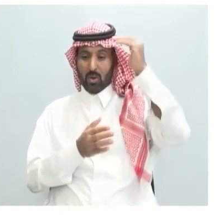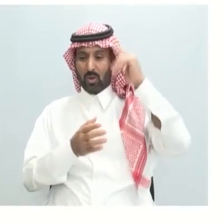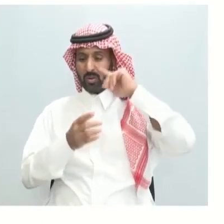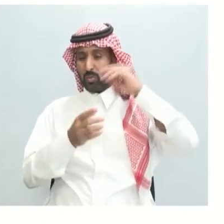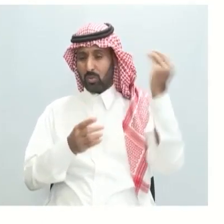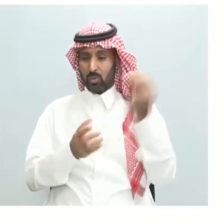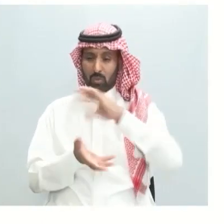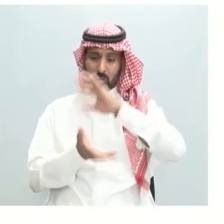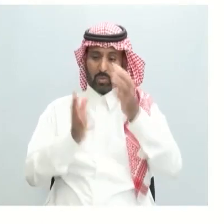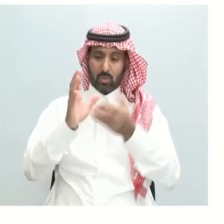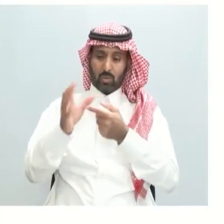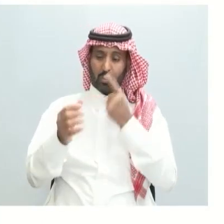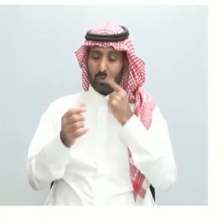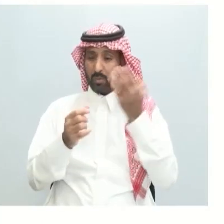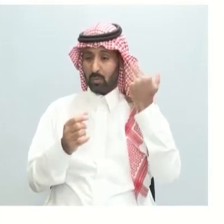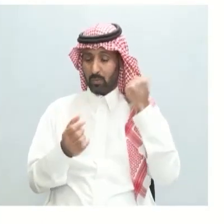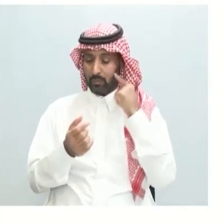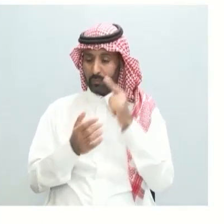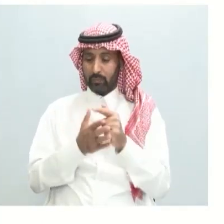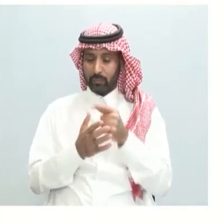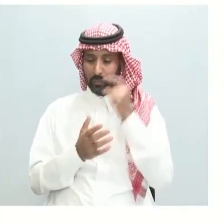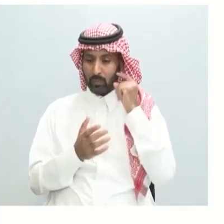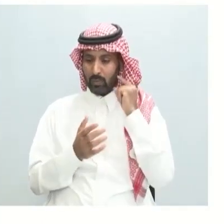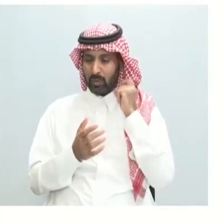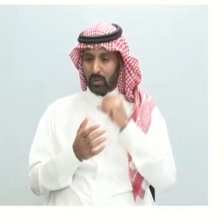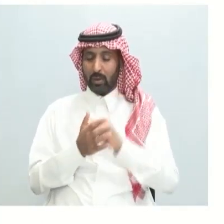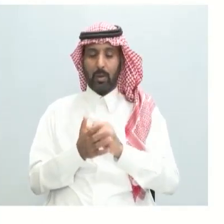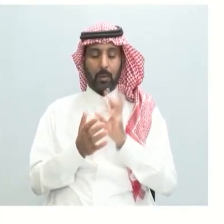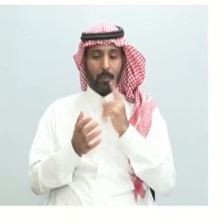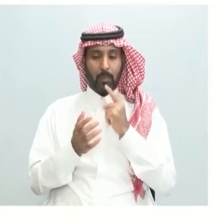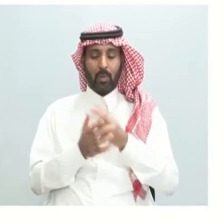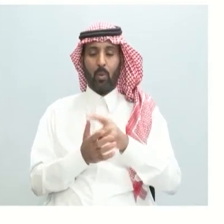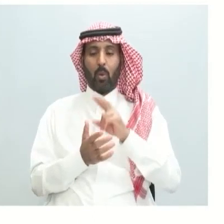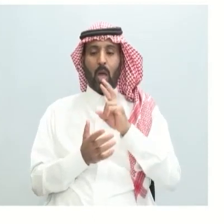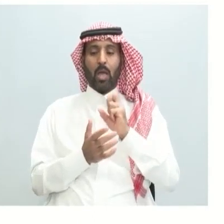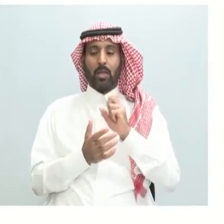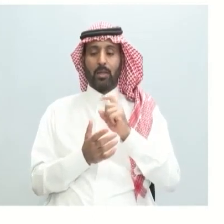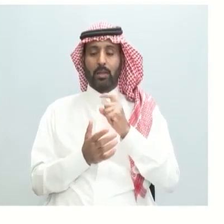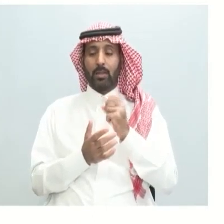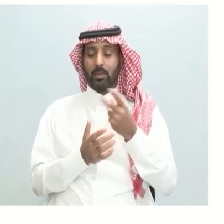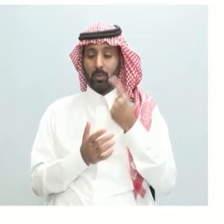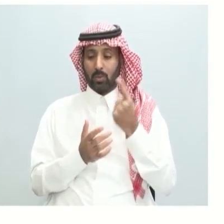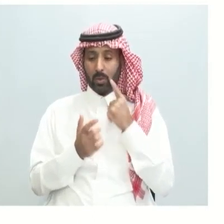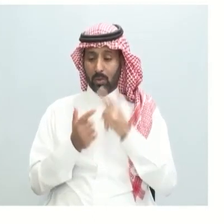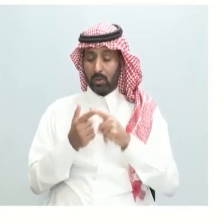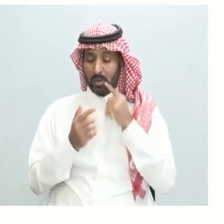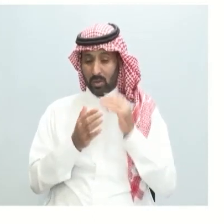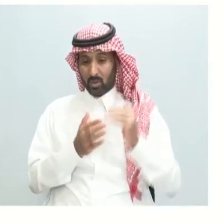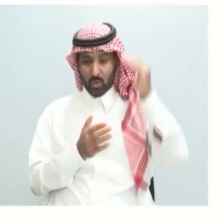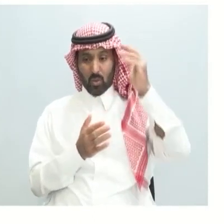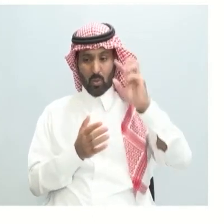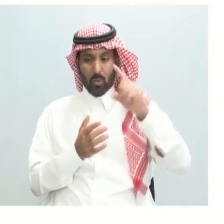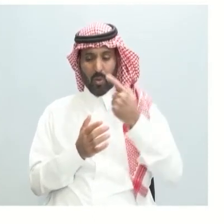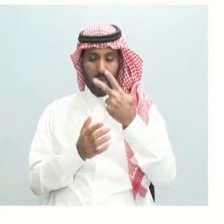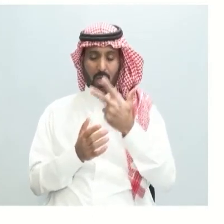in the world, topping the previous record holder, Taipei 101, by 319 meters. It